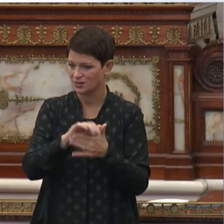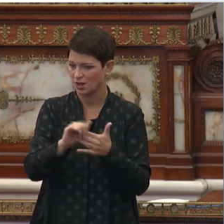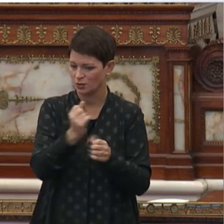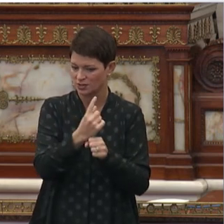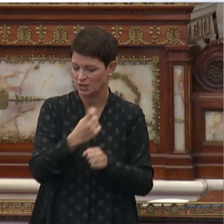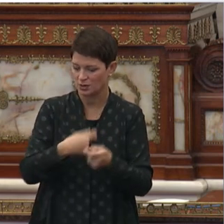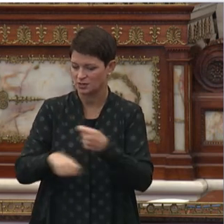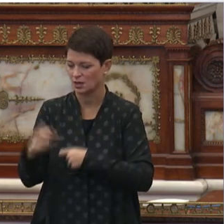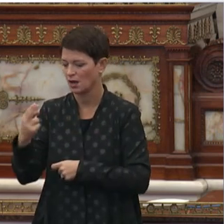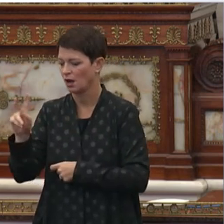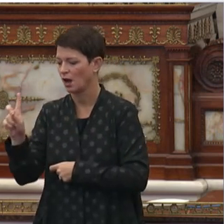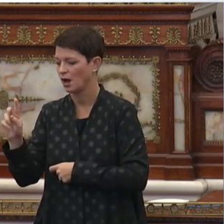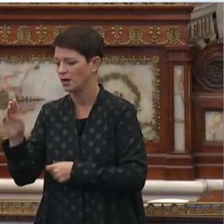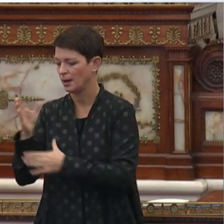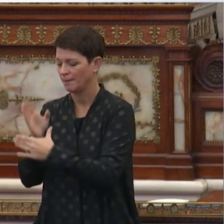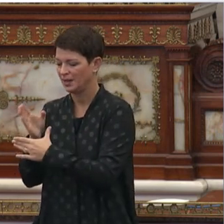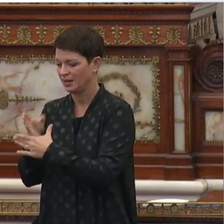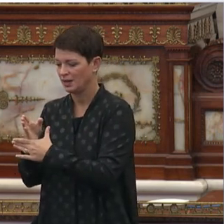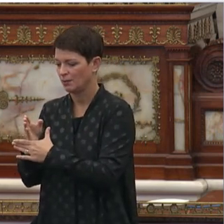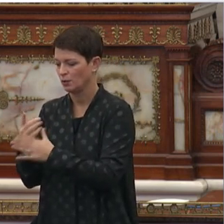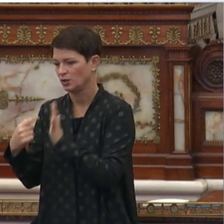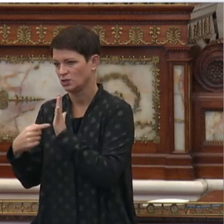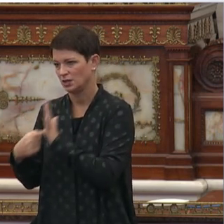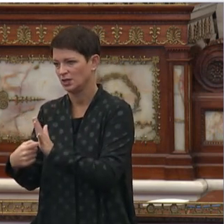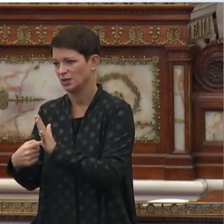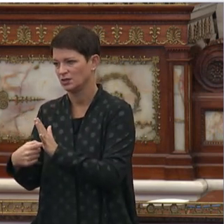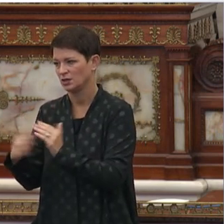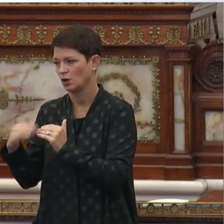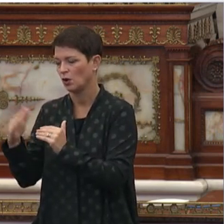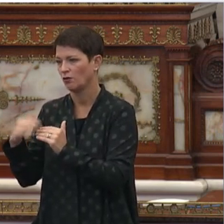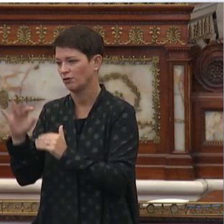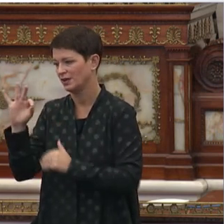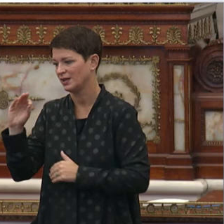the HUD median income, which stands at a little over